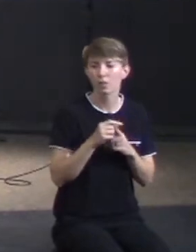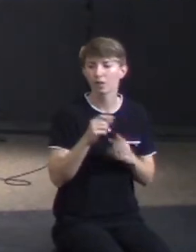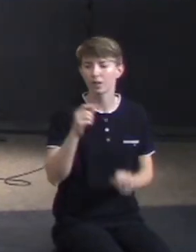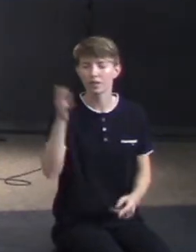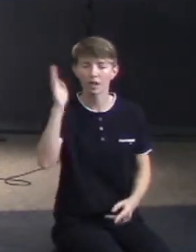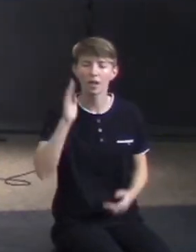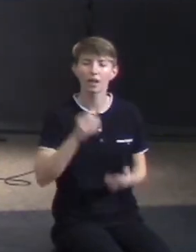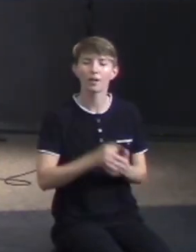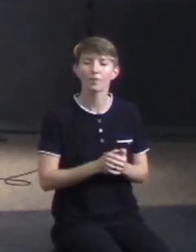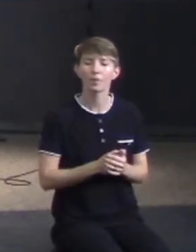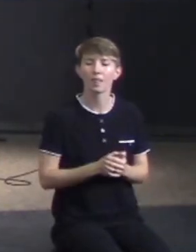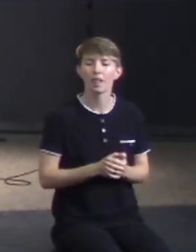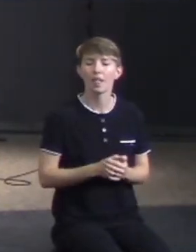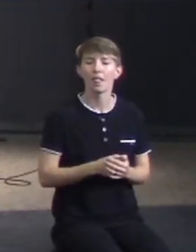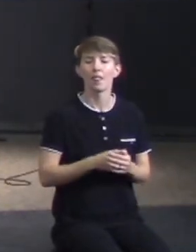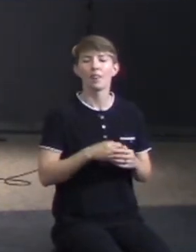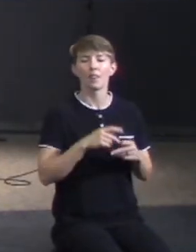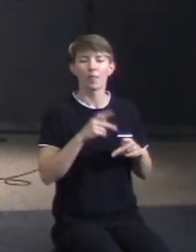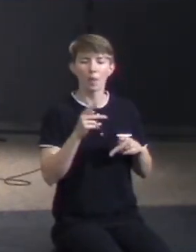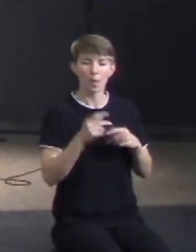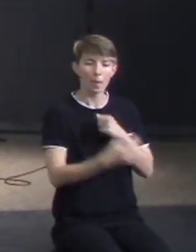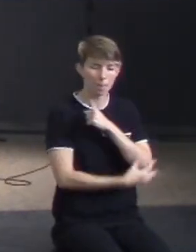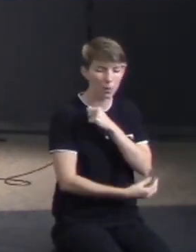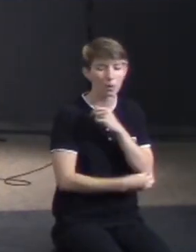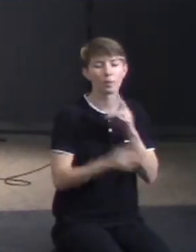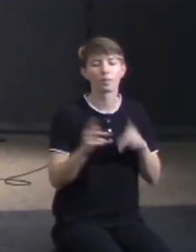baptism, the Anoim are going to be there.